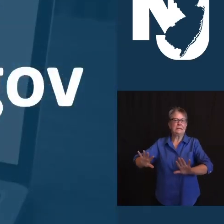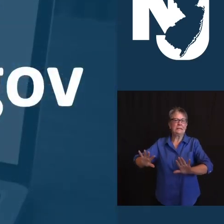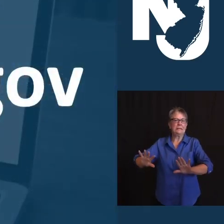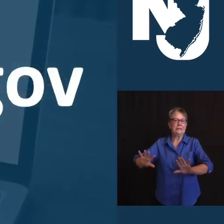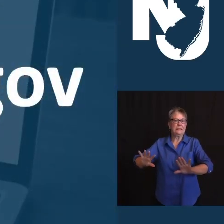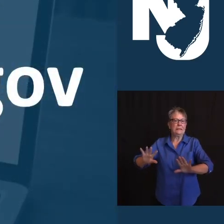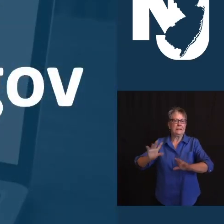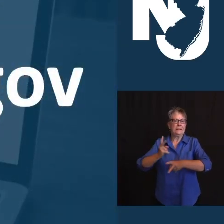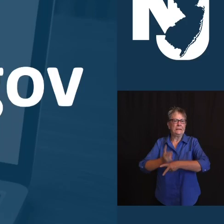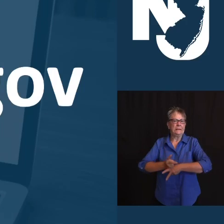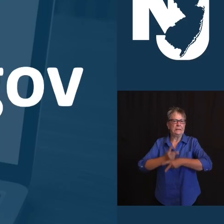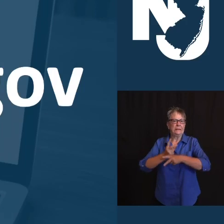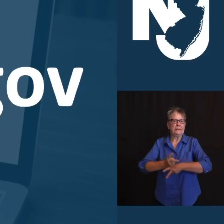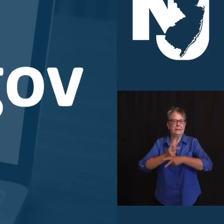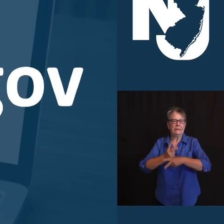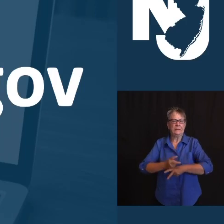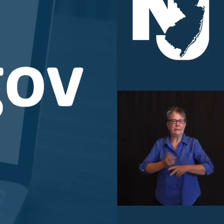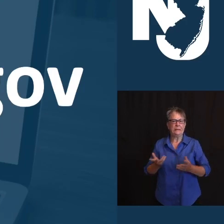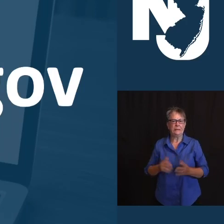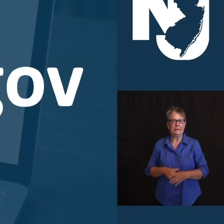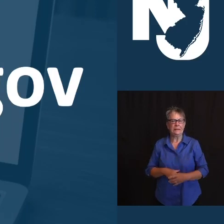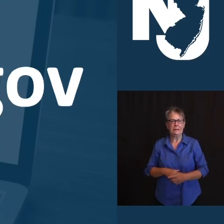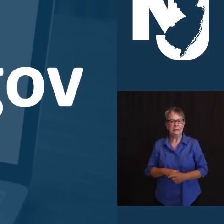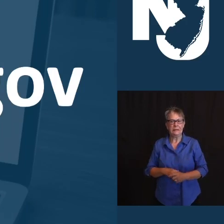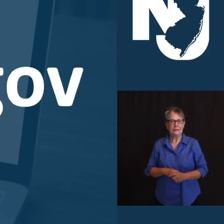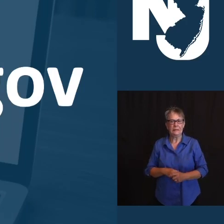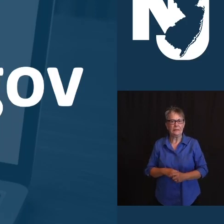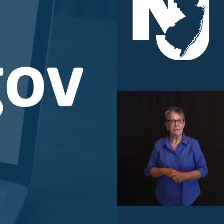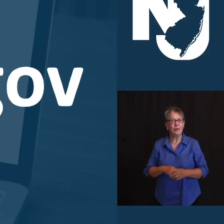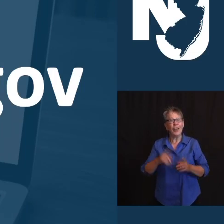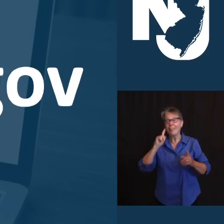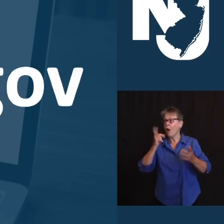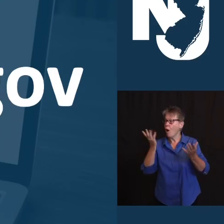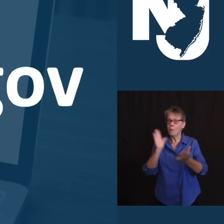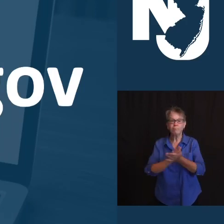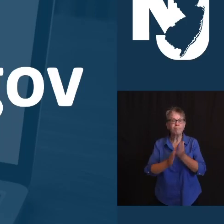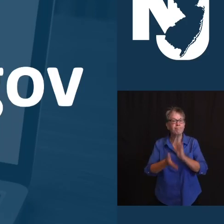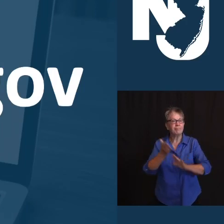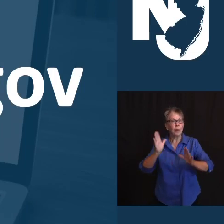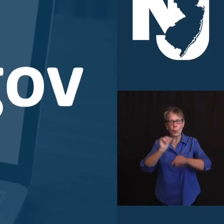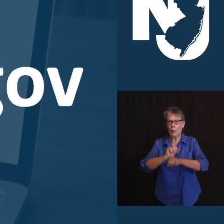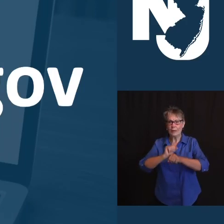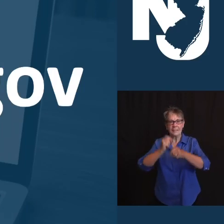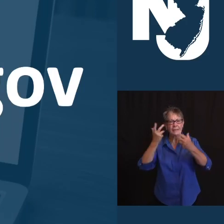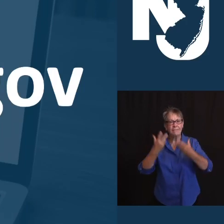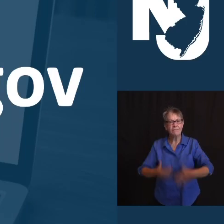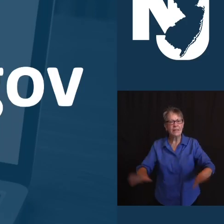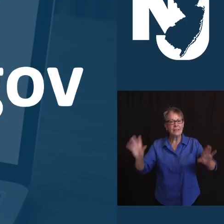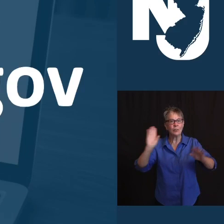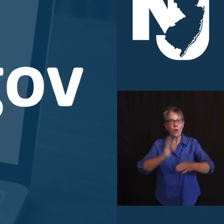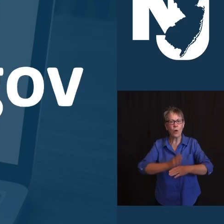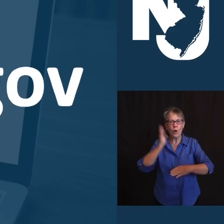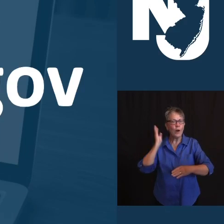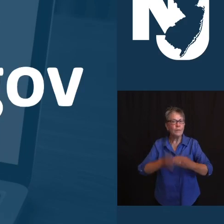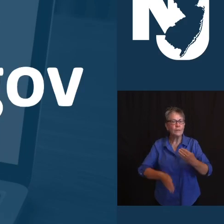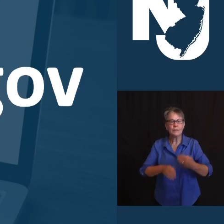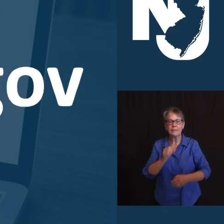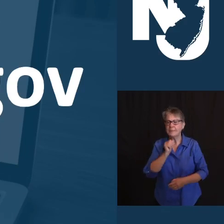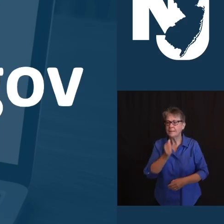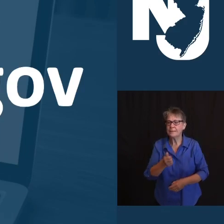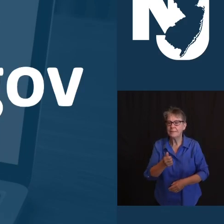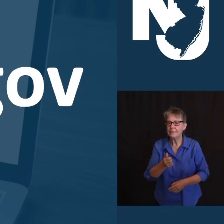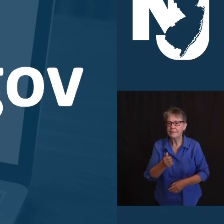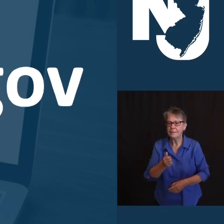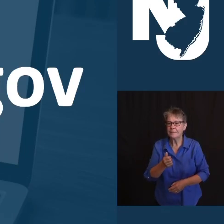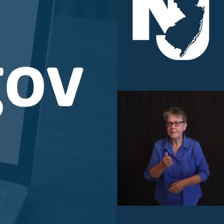are paused in stage 2 of our restart. I want us to be able to reopen more businesses and get to stage 3 and beyond,